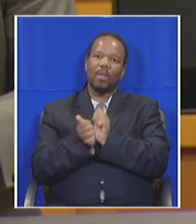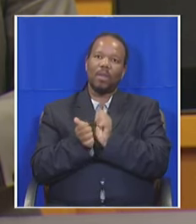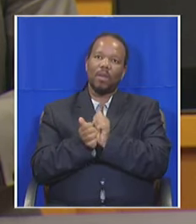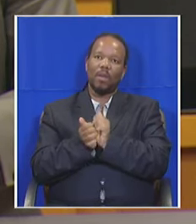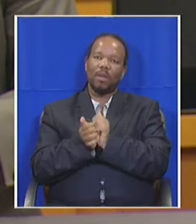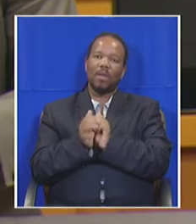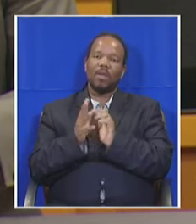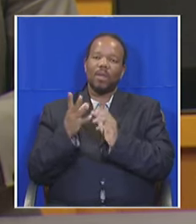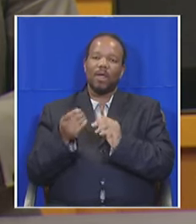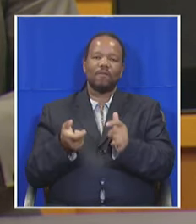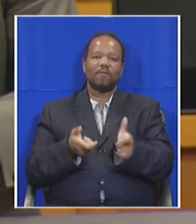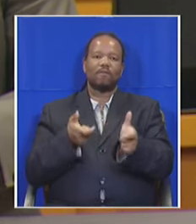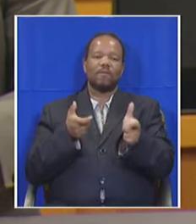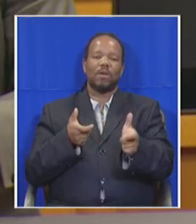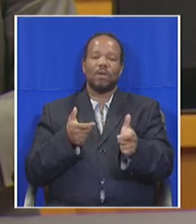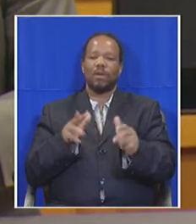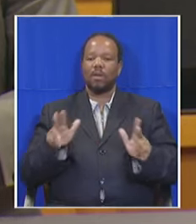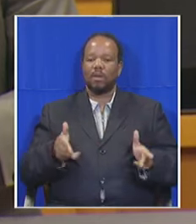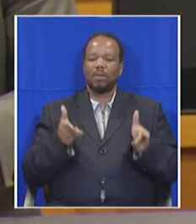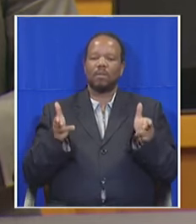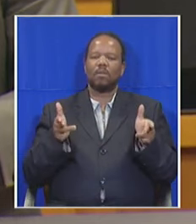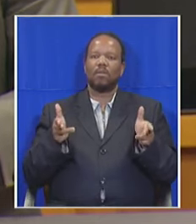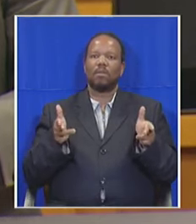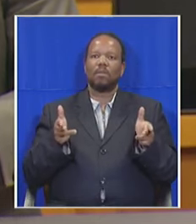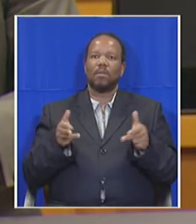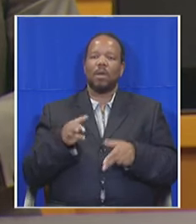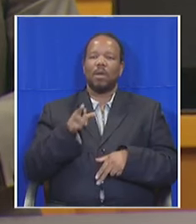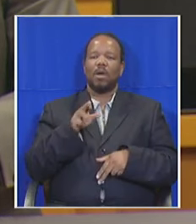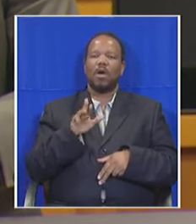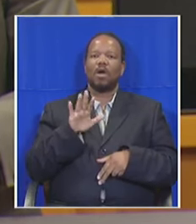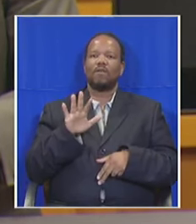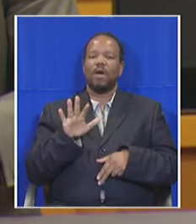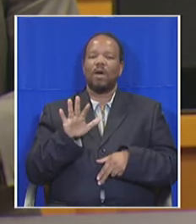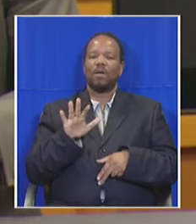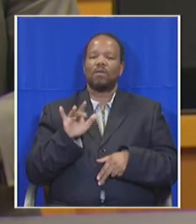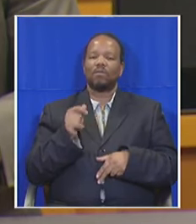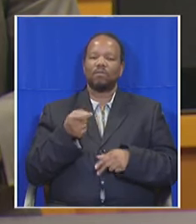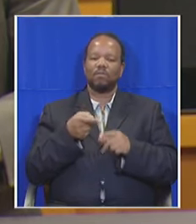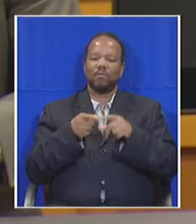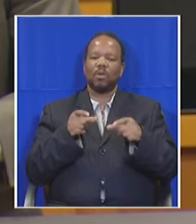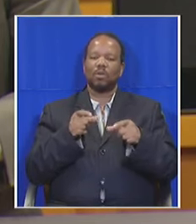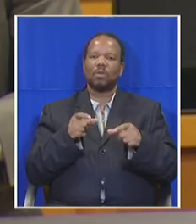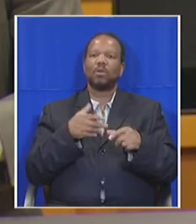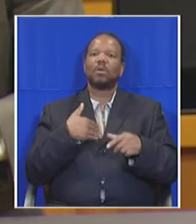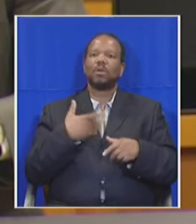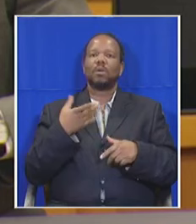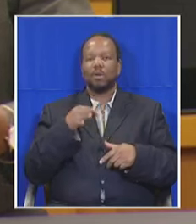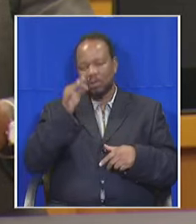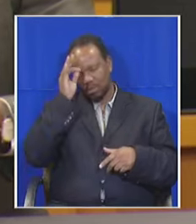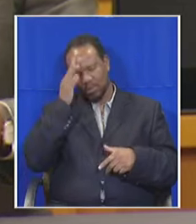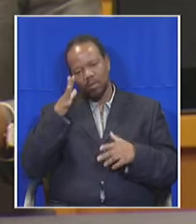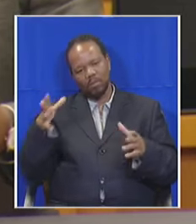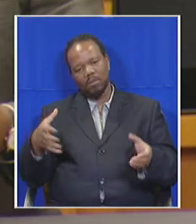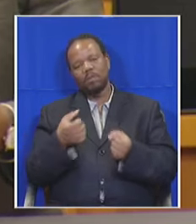armed with a 9mm pistol and R5 rounds of ammunition, but the law enforcement officers apprehended